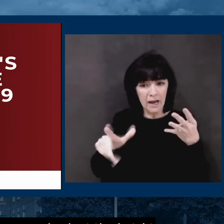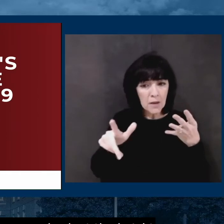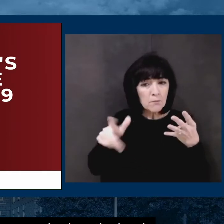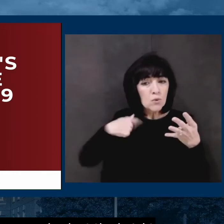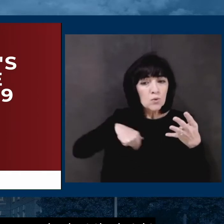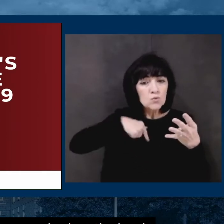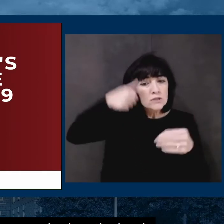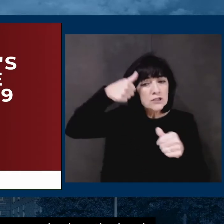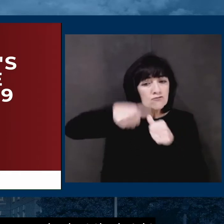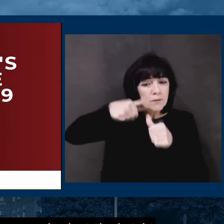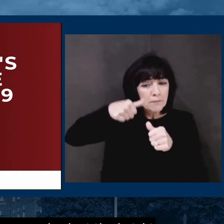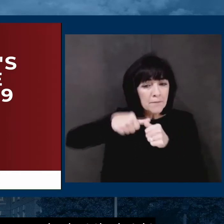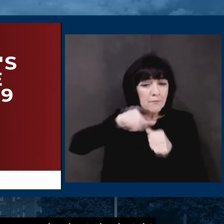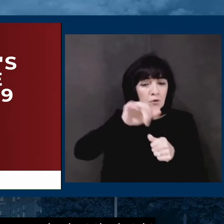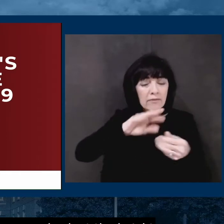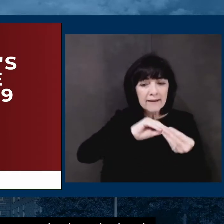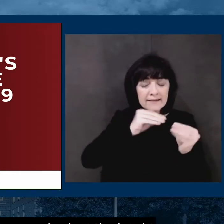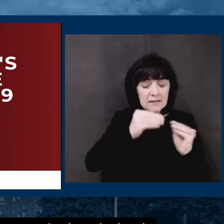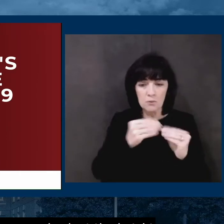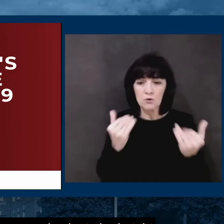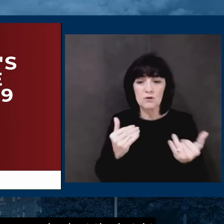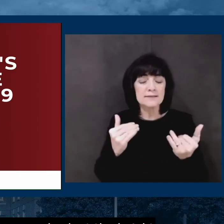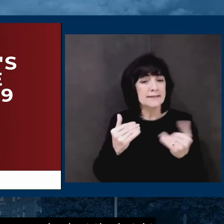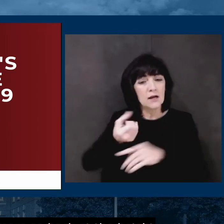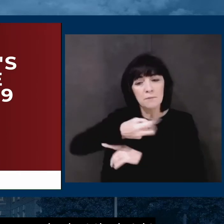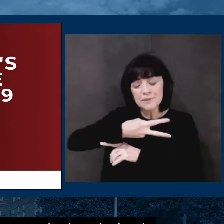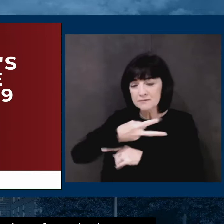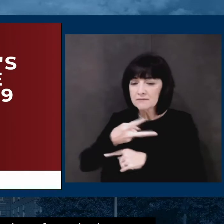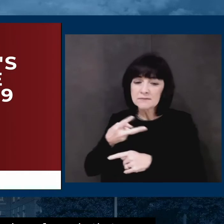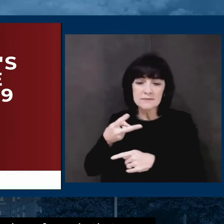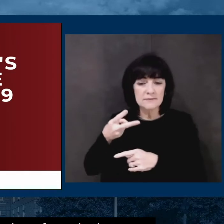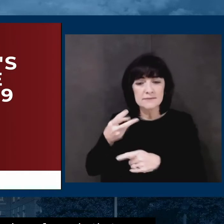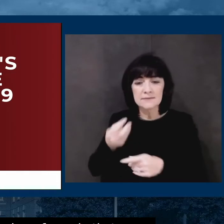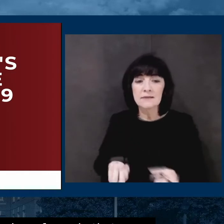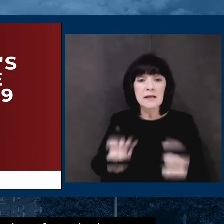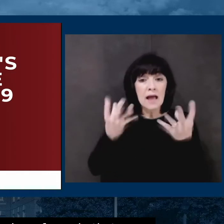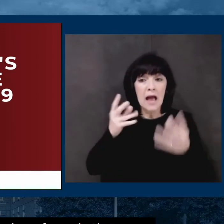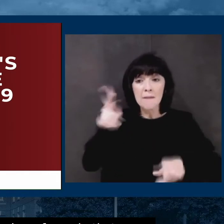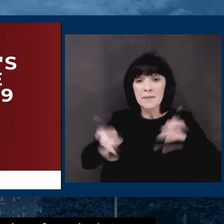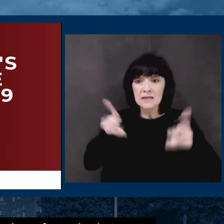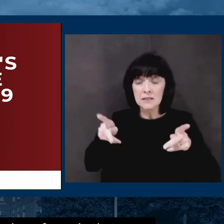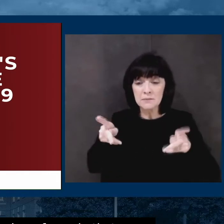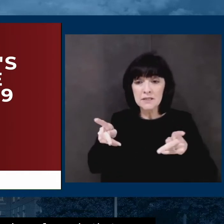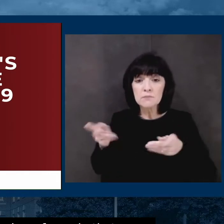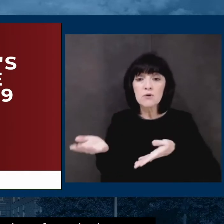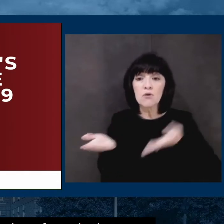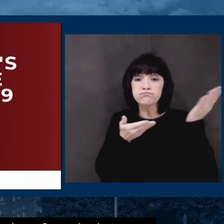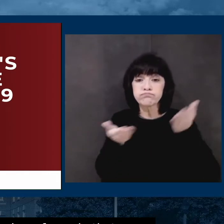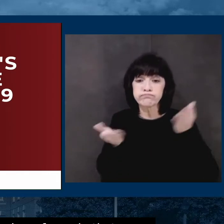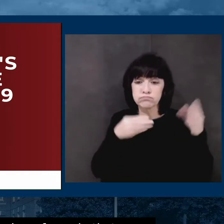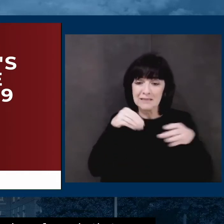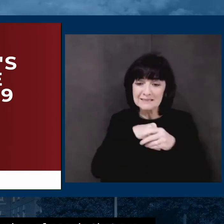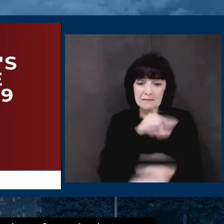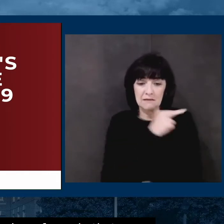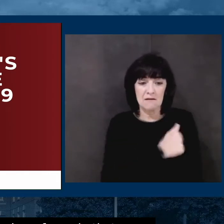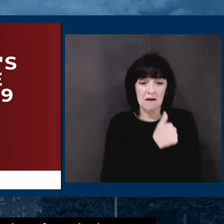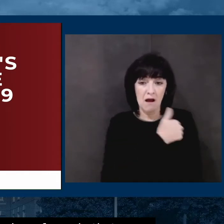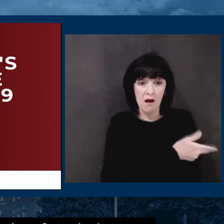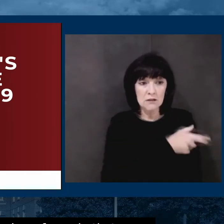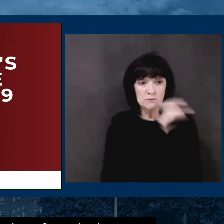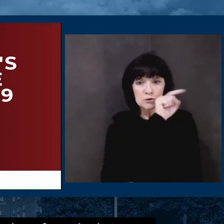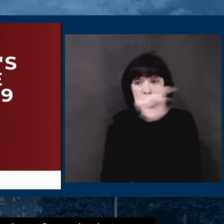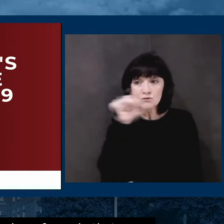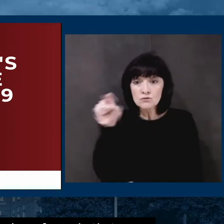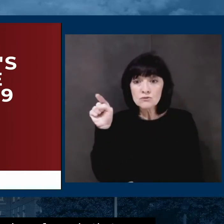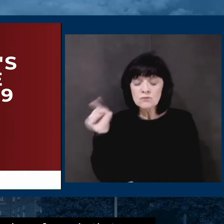the number of people that are hospitalized across our state. That number is rising. We'll see the numbers